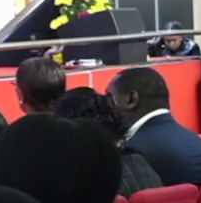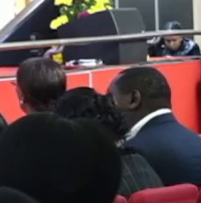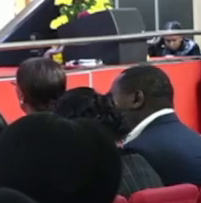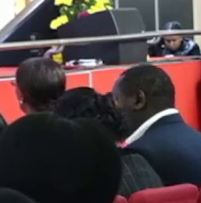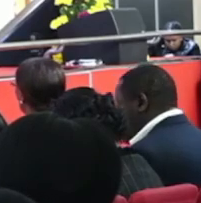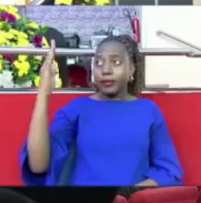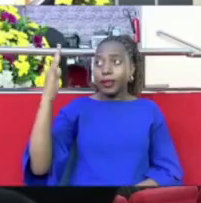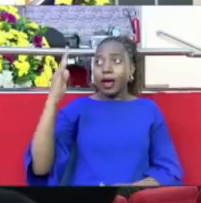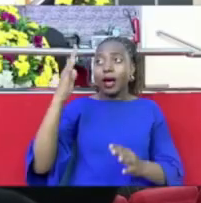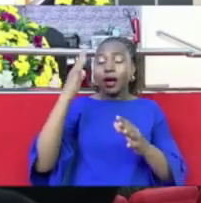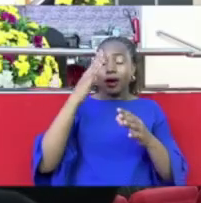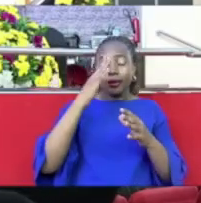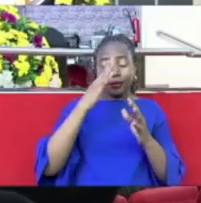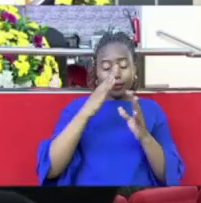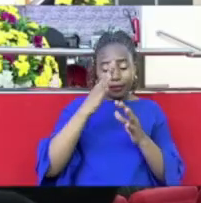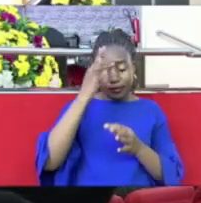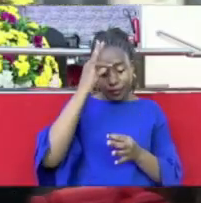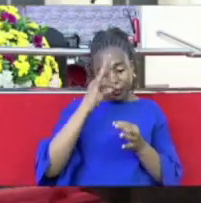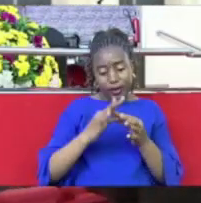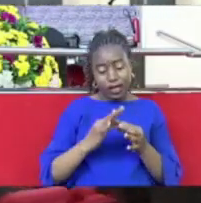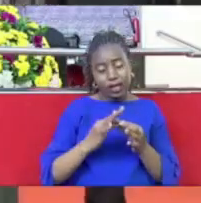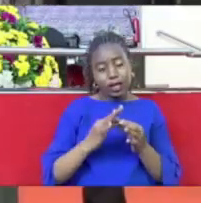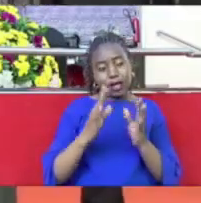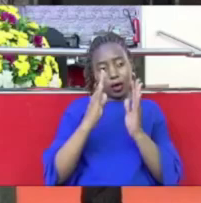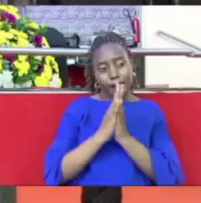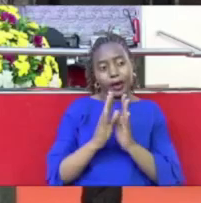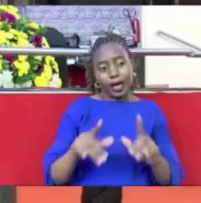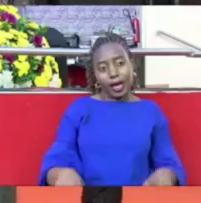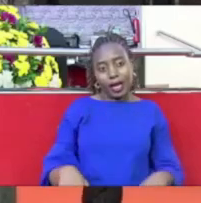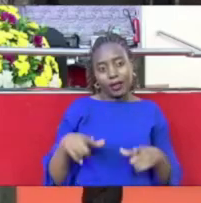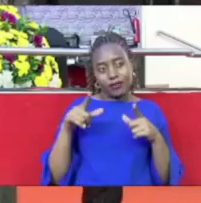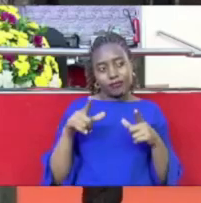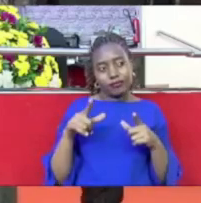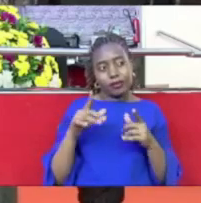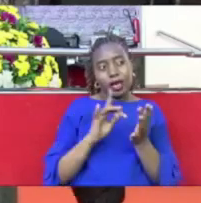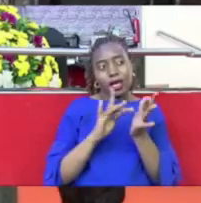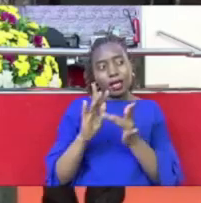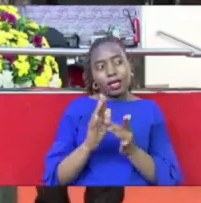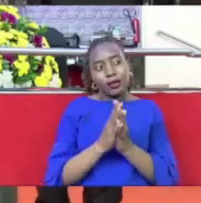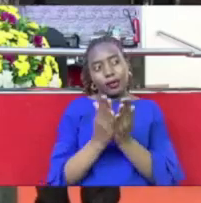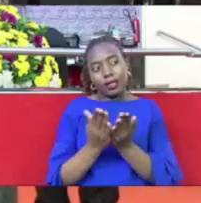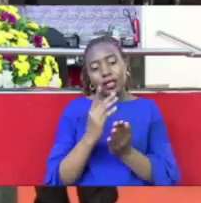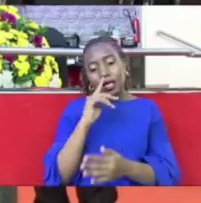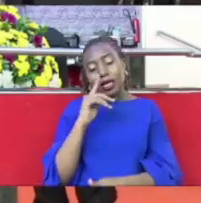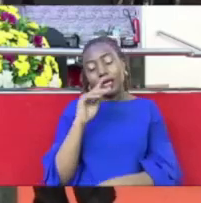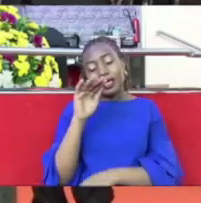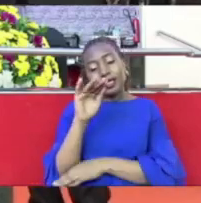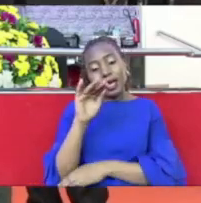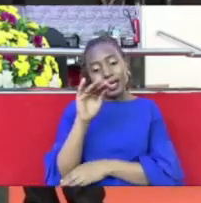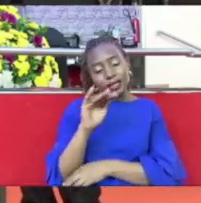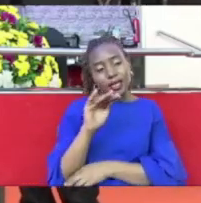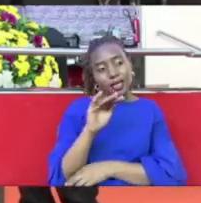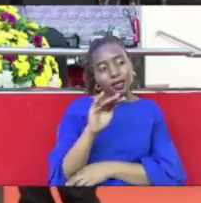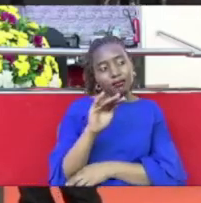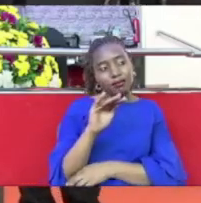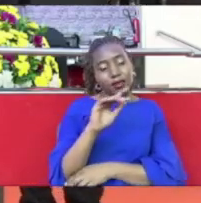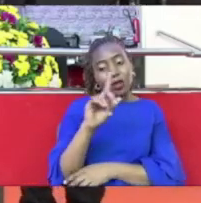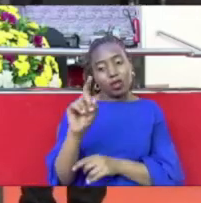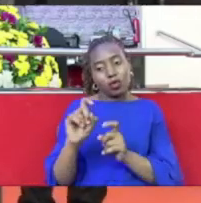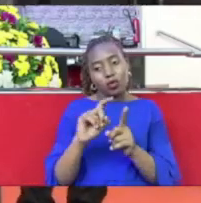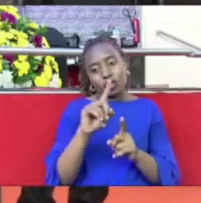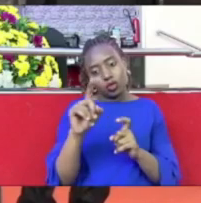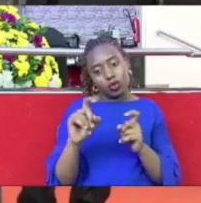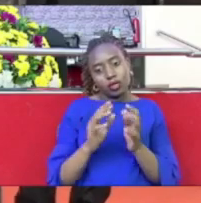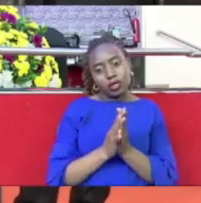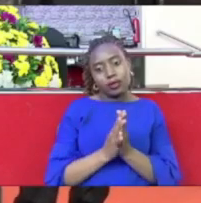prayer life. Imani katika maisha yetu ya maombi. The scripture is asking those amazing questions. Maandiko yanauliza hayo maswali. In